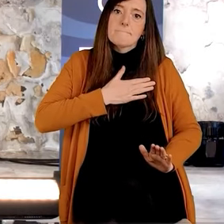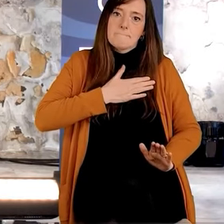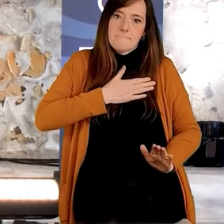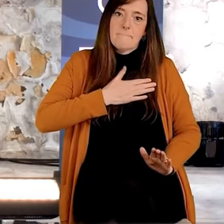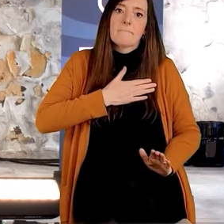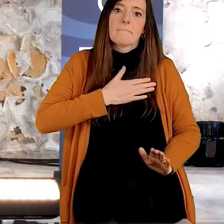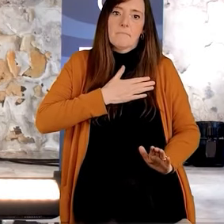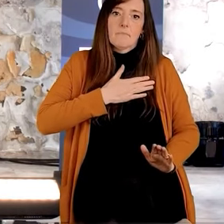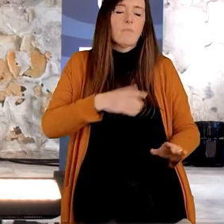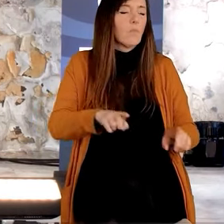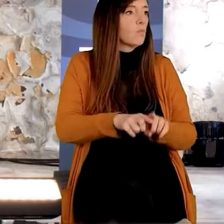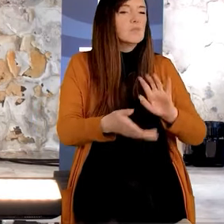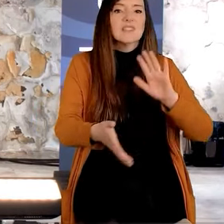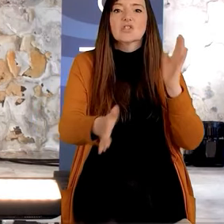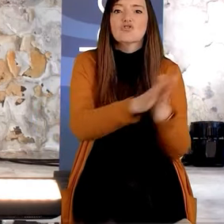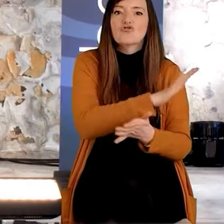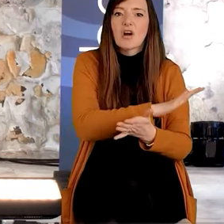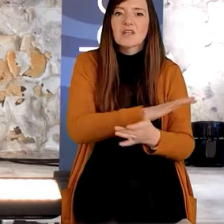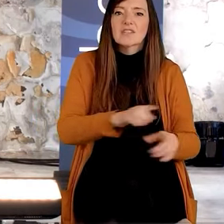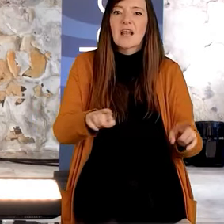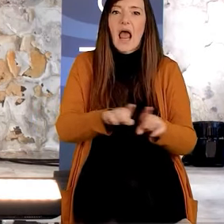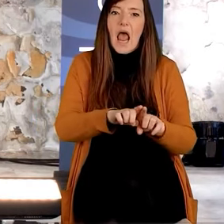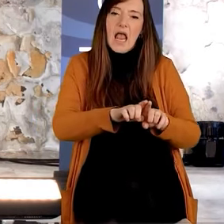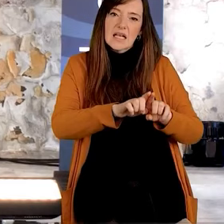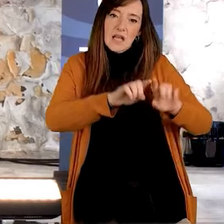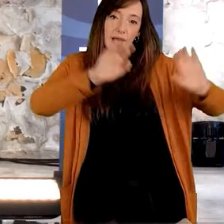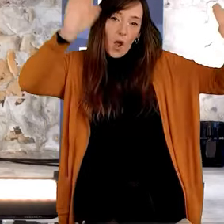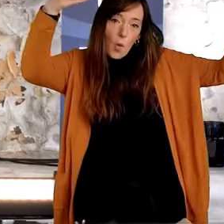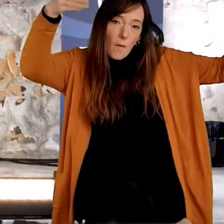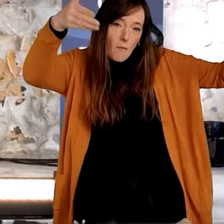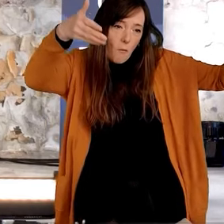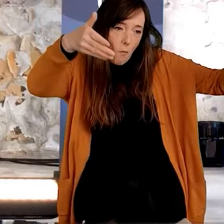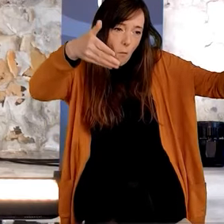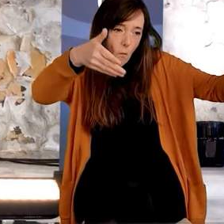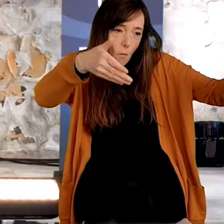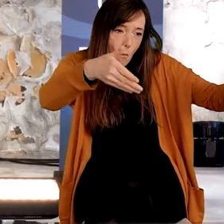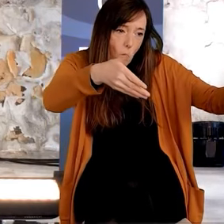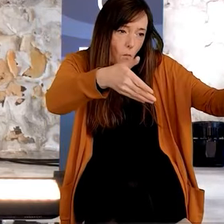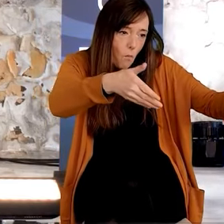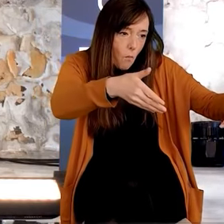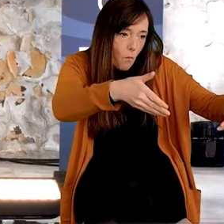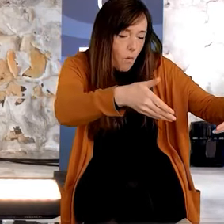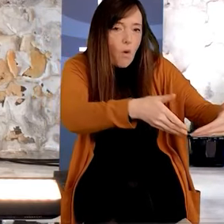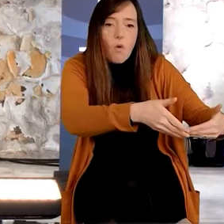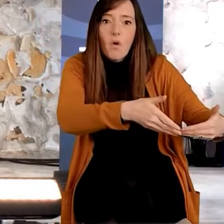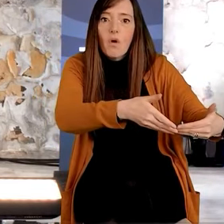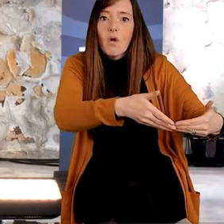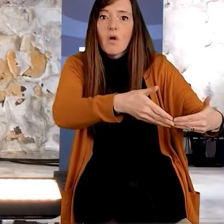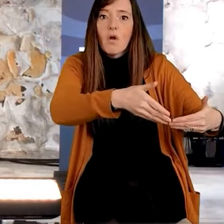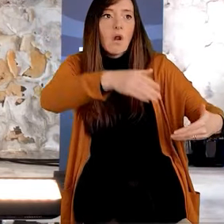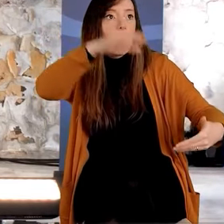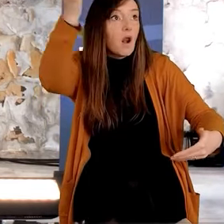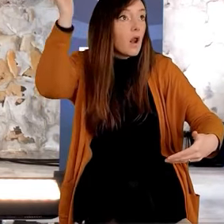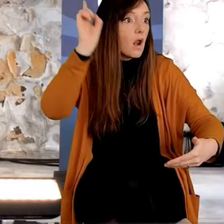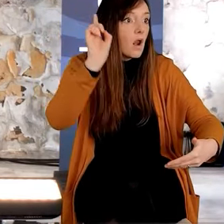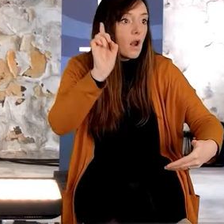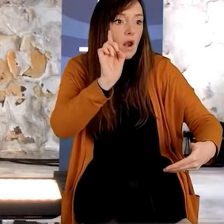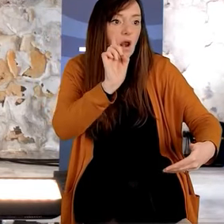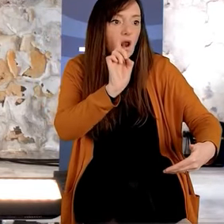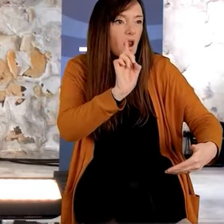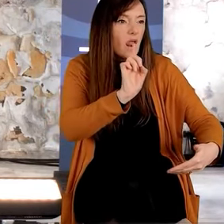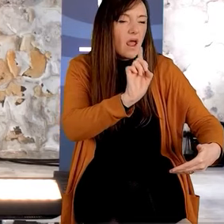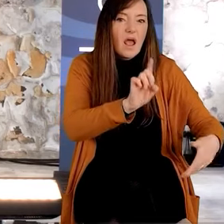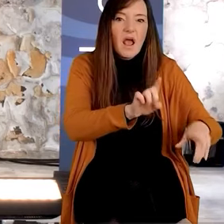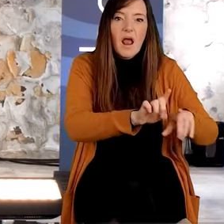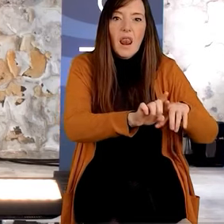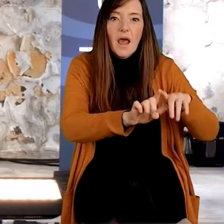being, is destruction. It's like a picture of a chasm. You go right inside,